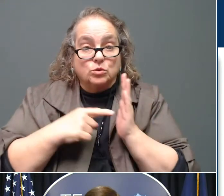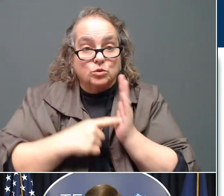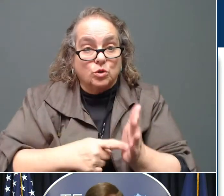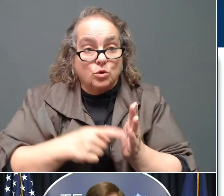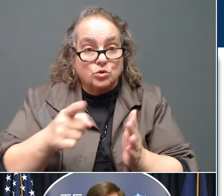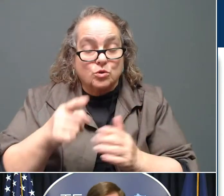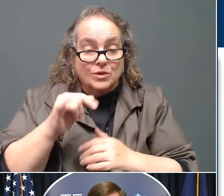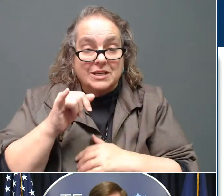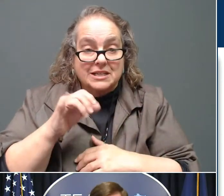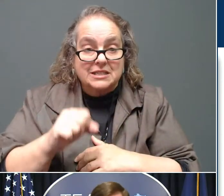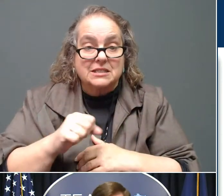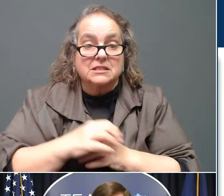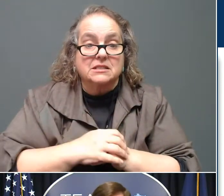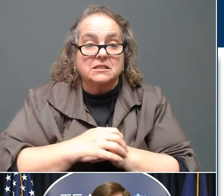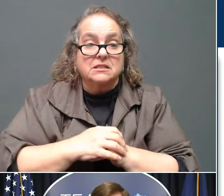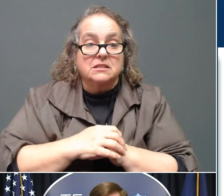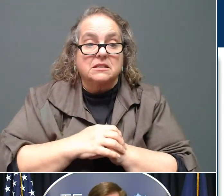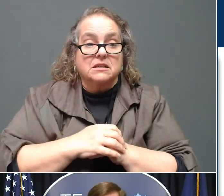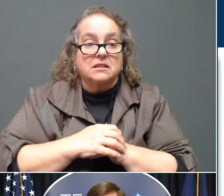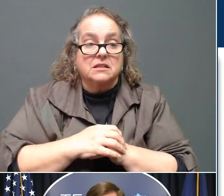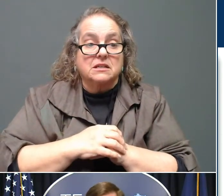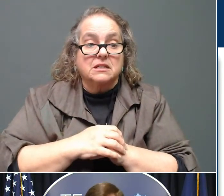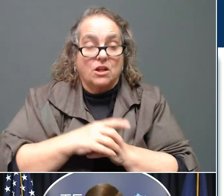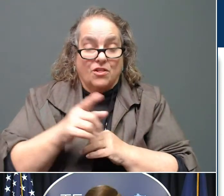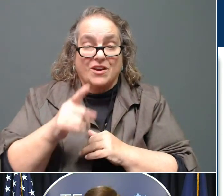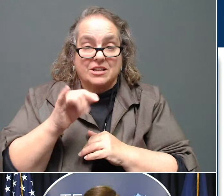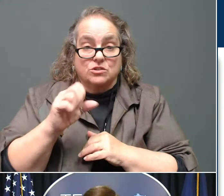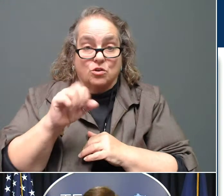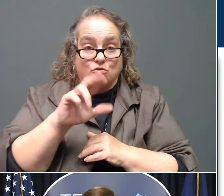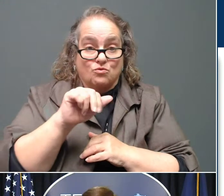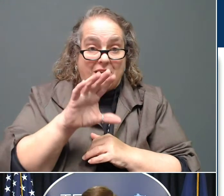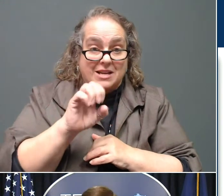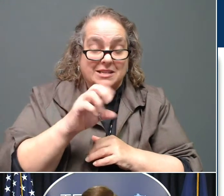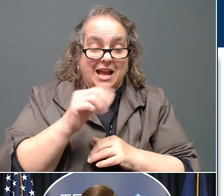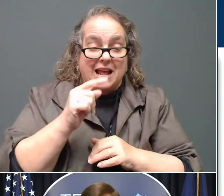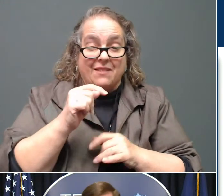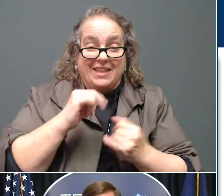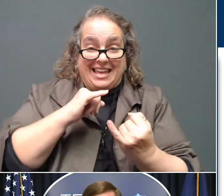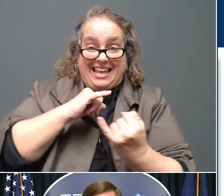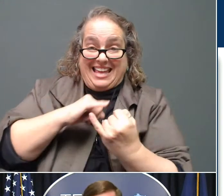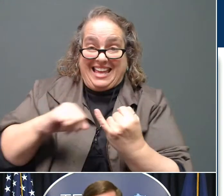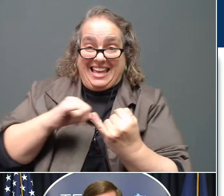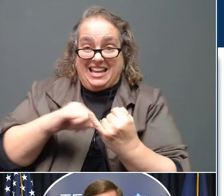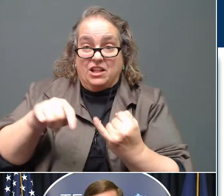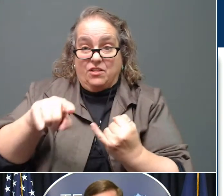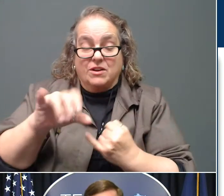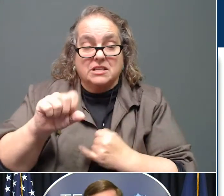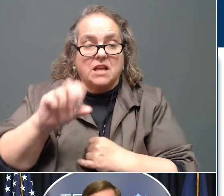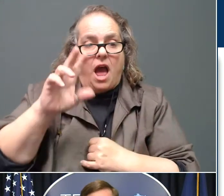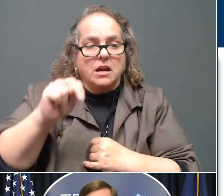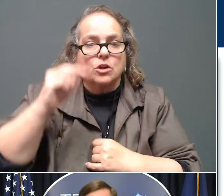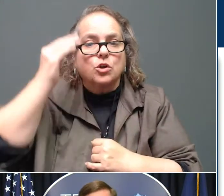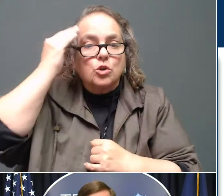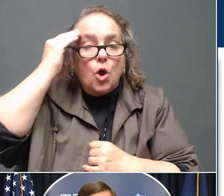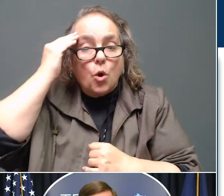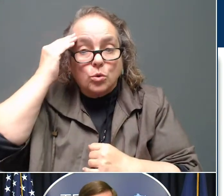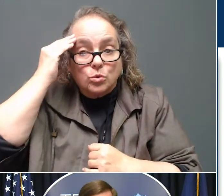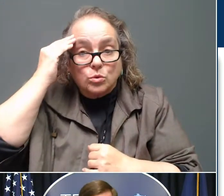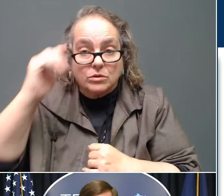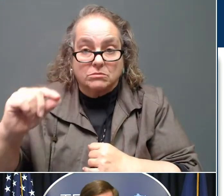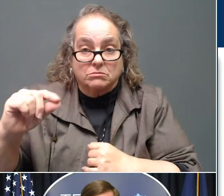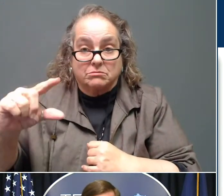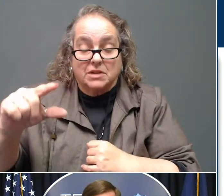is there's race, and then at the very end there is the unknown, right? And so if you're going to break